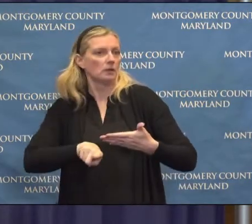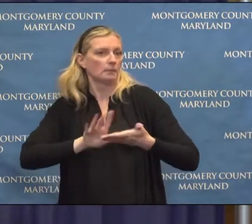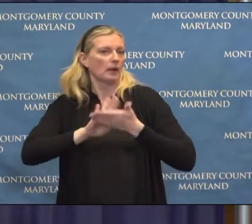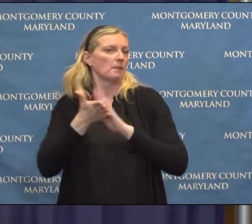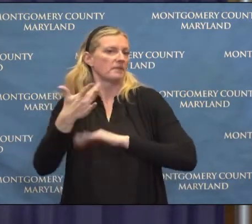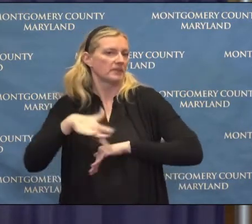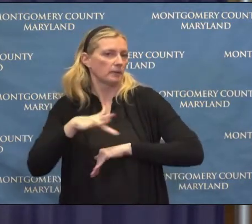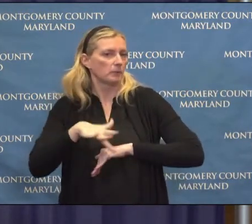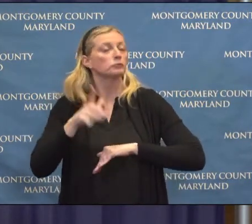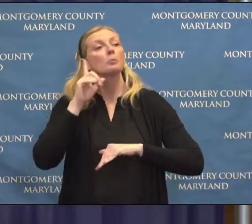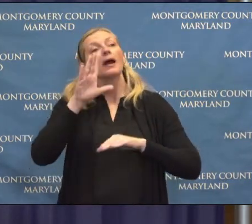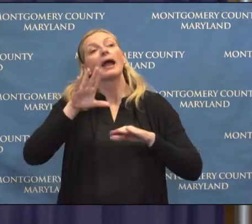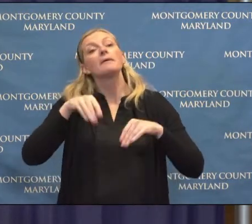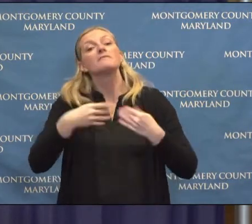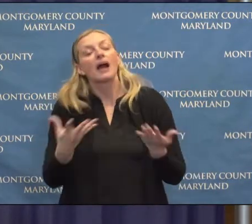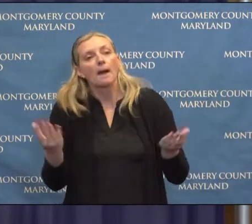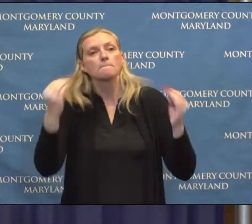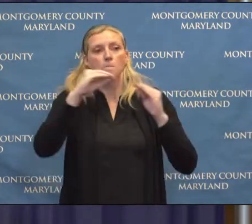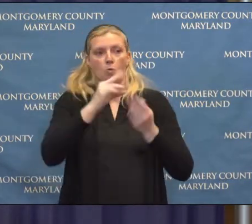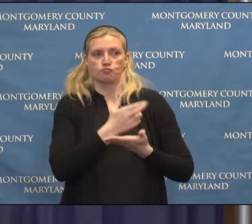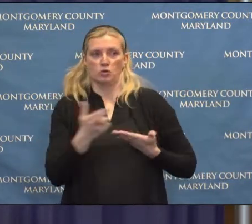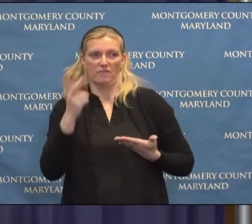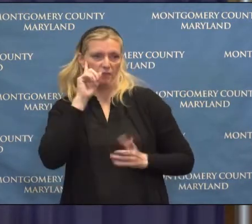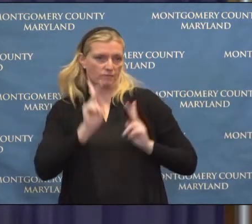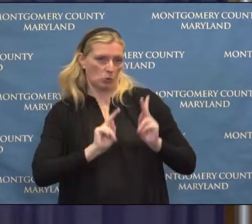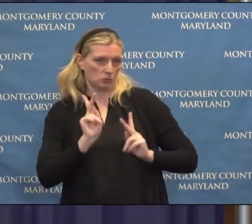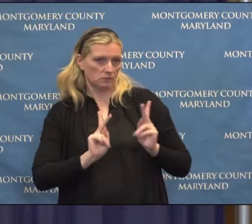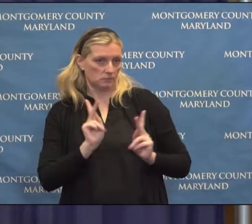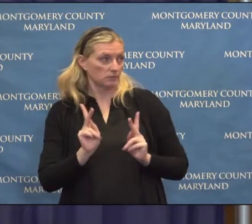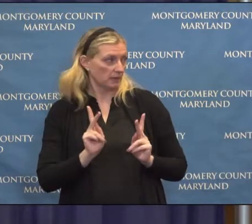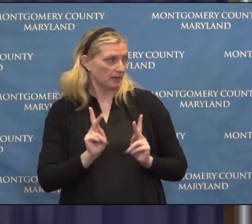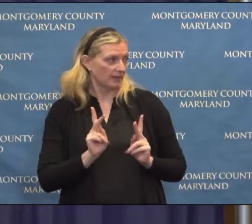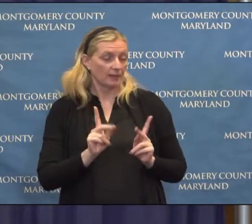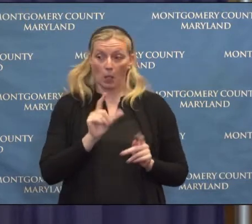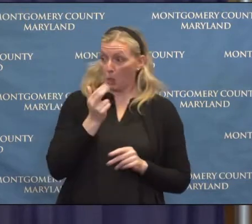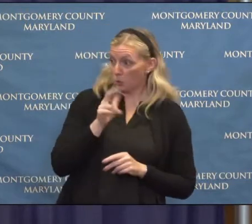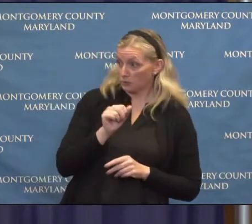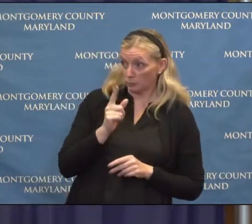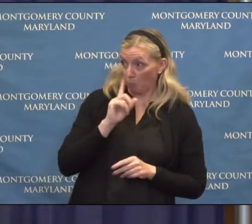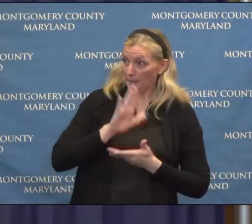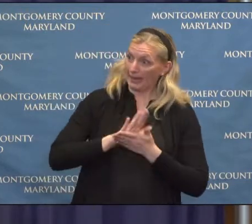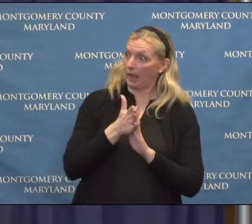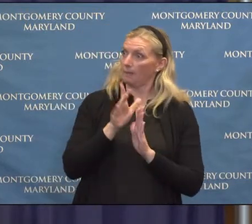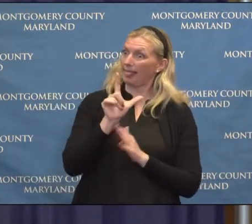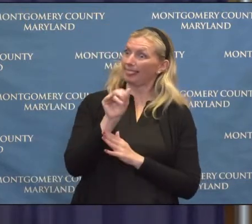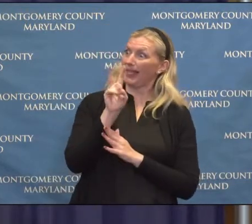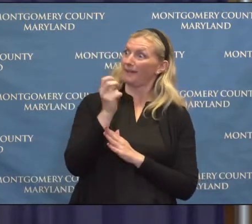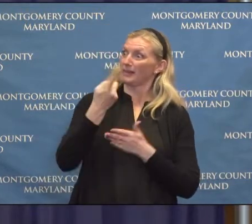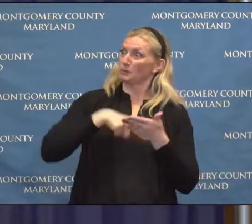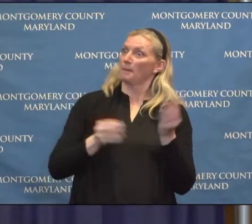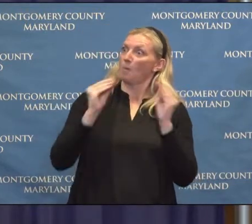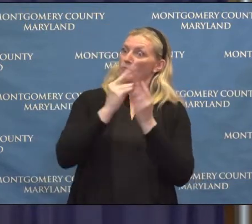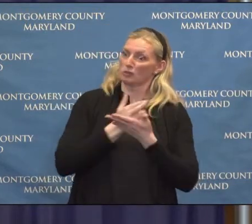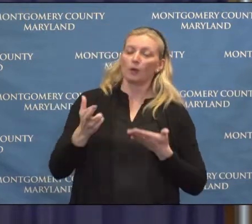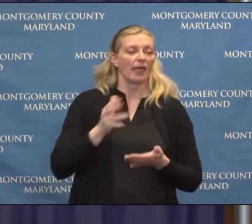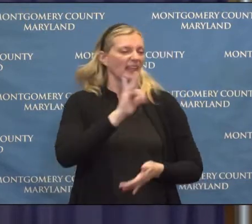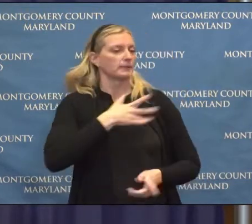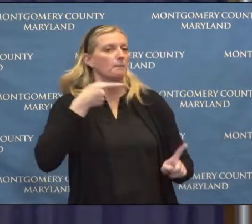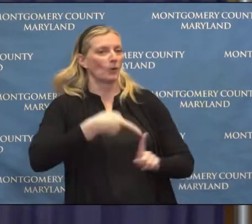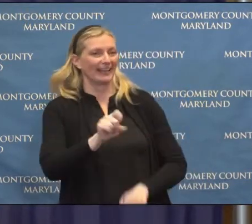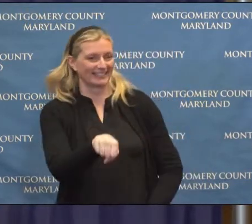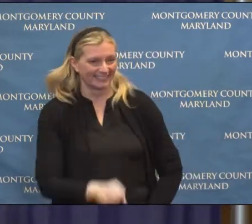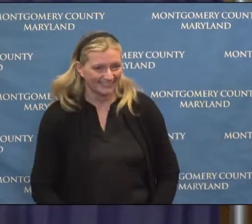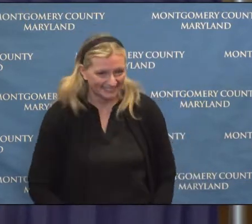additional resources. So that will be live next week? That is the plan. That is the plan. That's what we're working on. Heather, this is sort